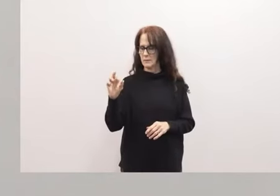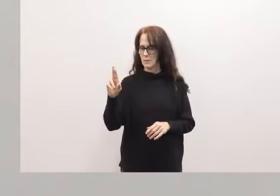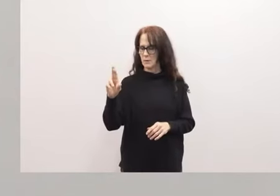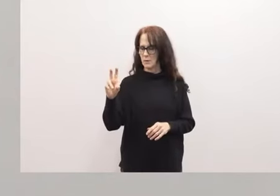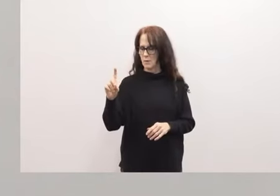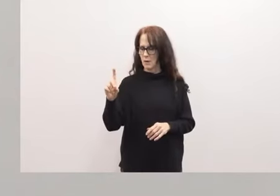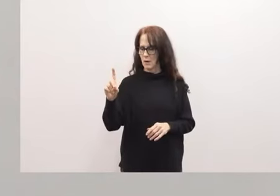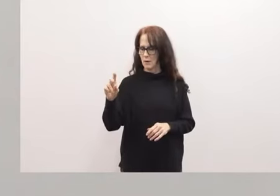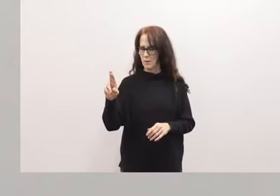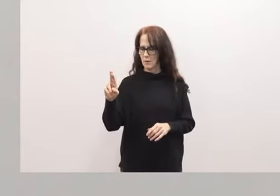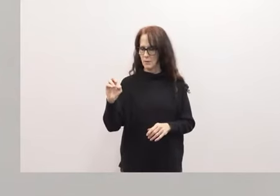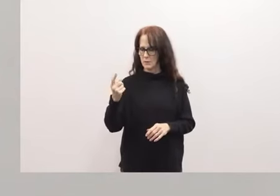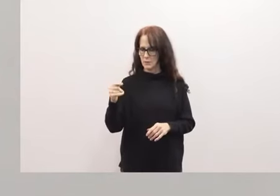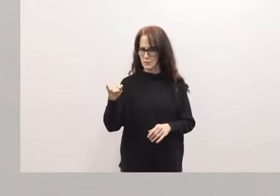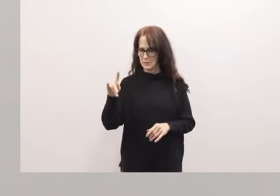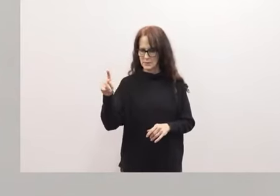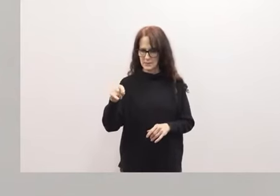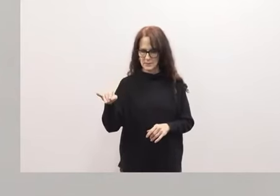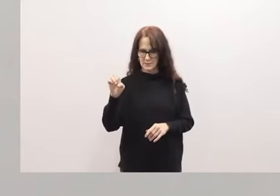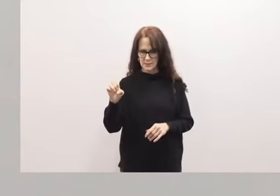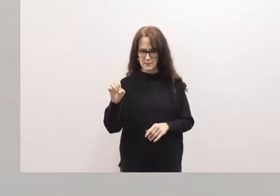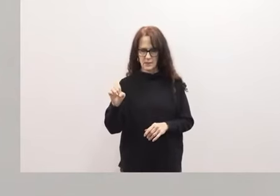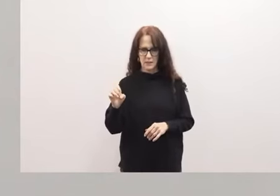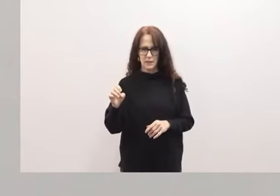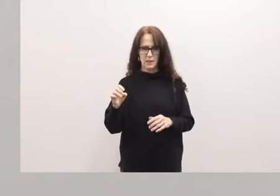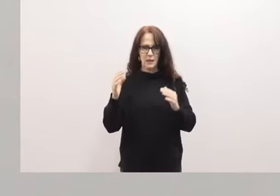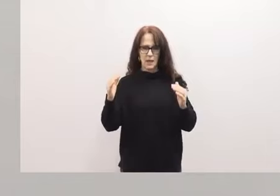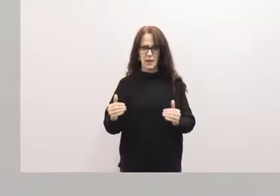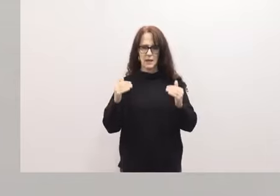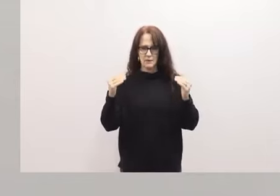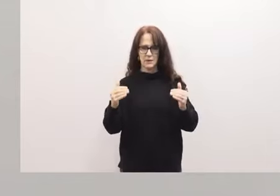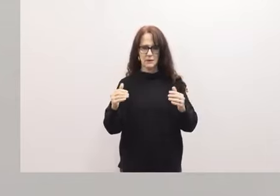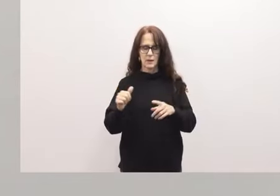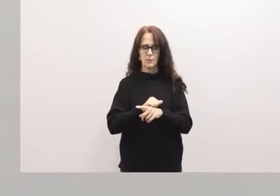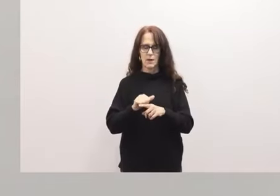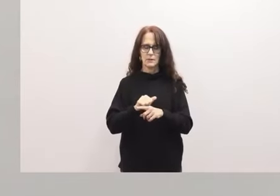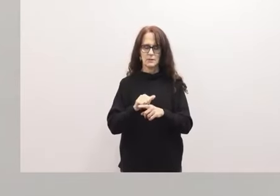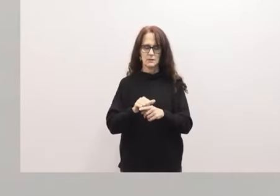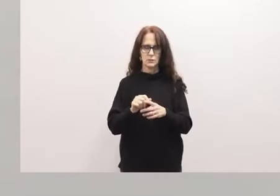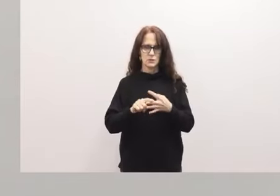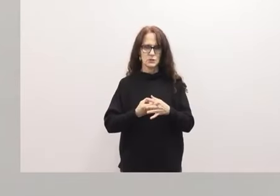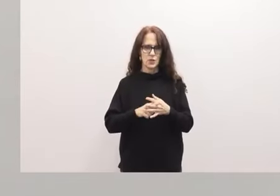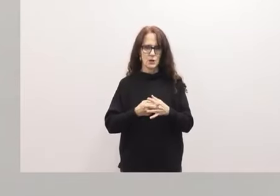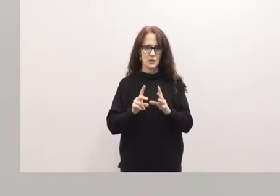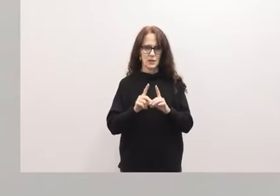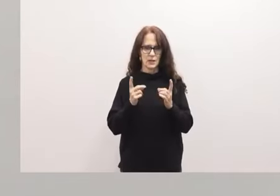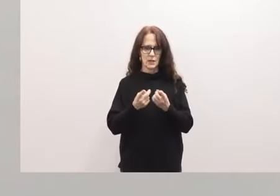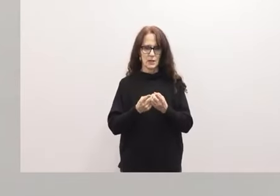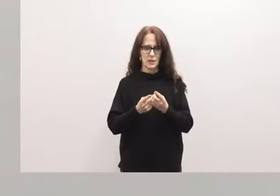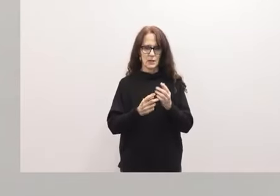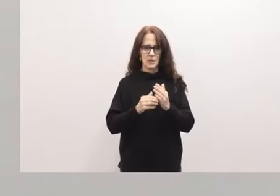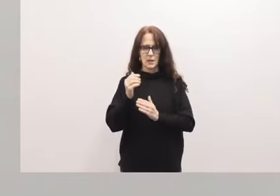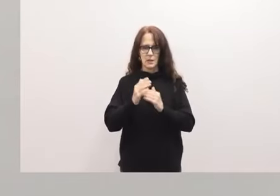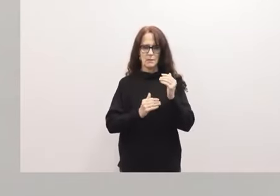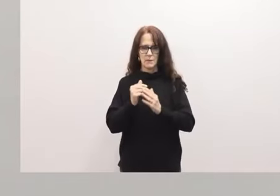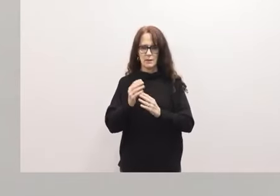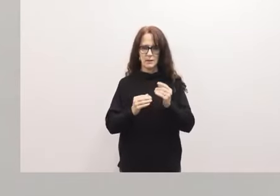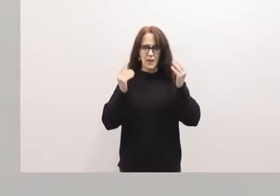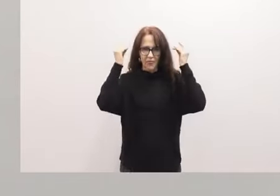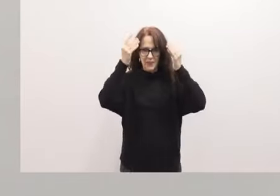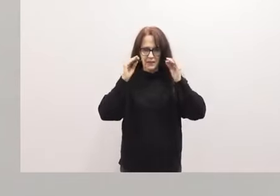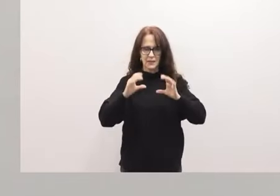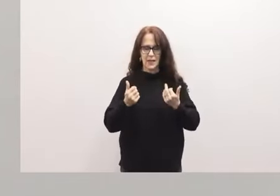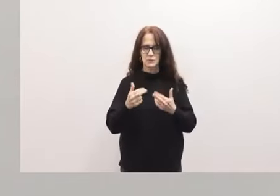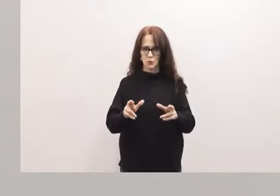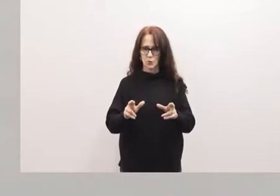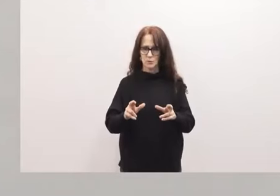was elevating a practice that we are piloting as a district called Building Thinking Classrooms, which is